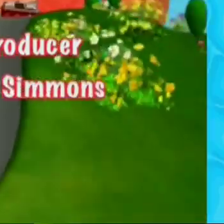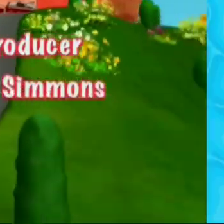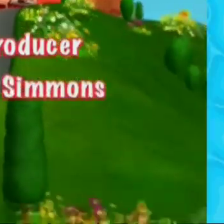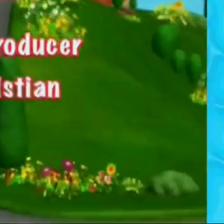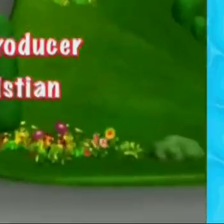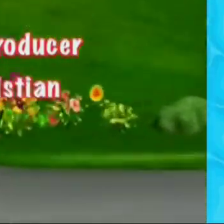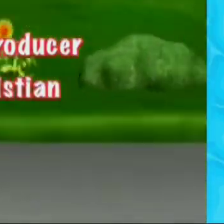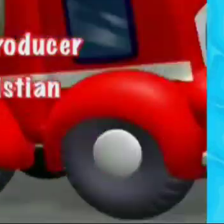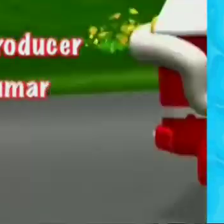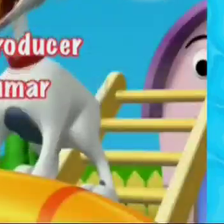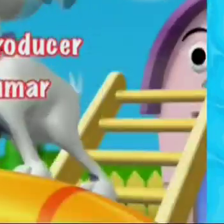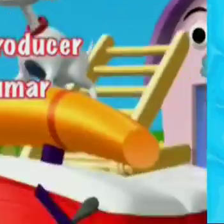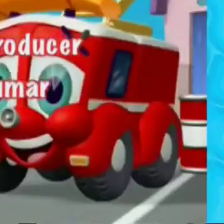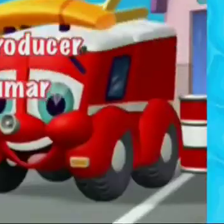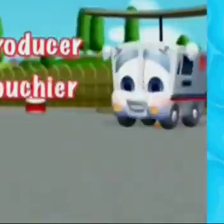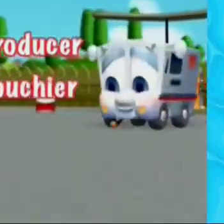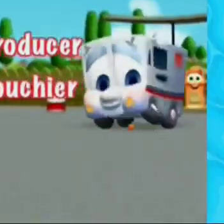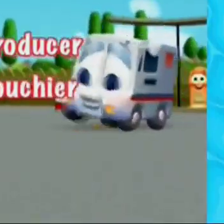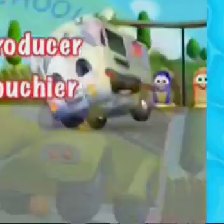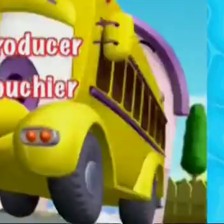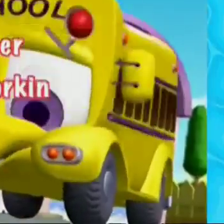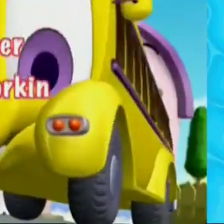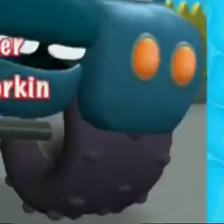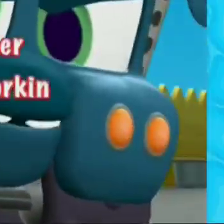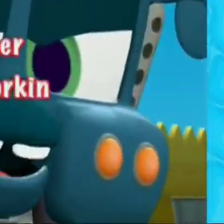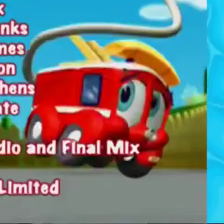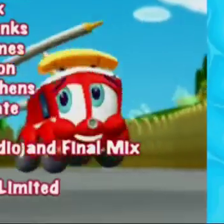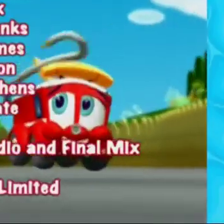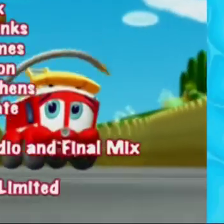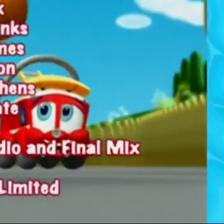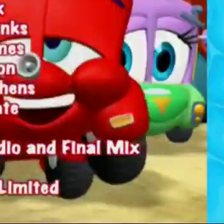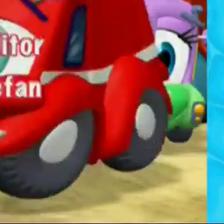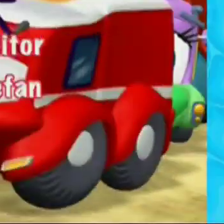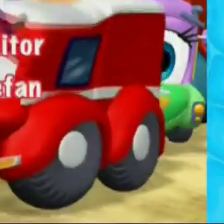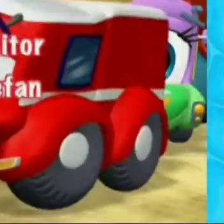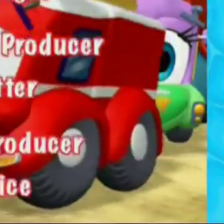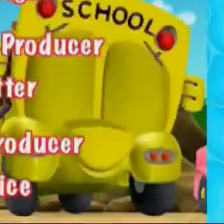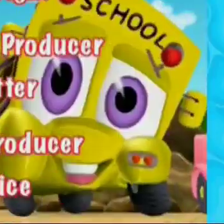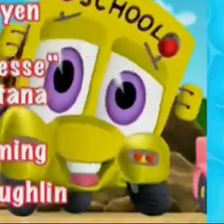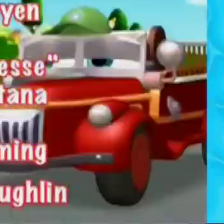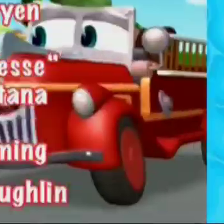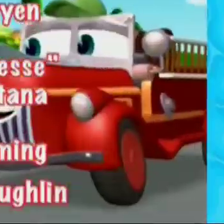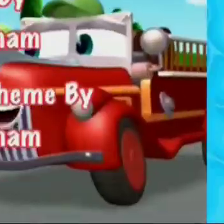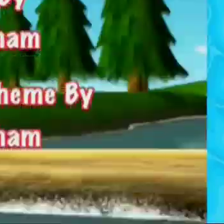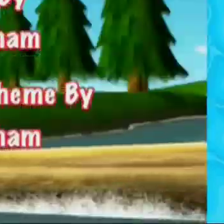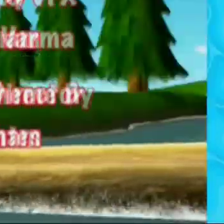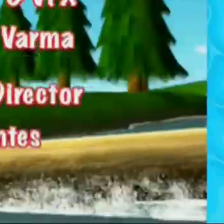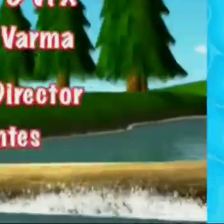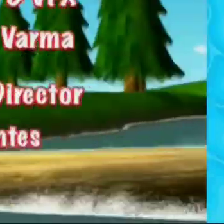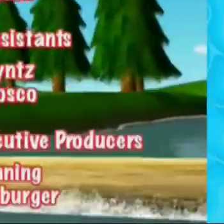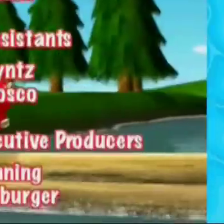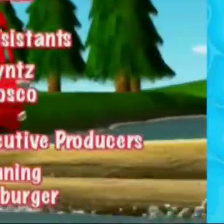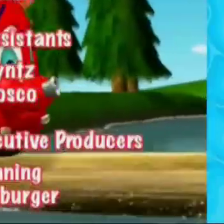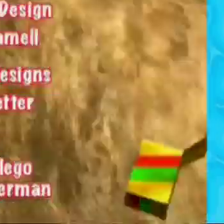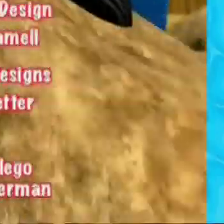Hey, hey, Finley, the fire engine's rolling into town. Hey, hey, Finley,